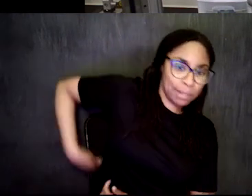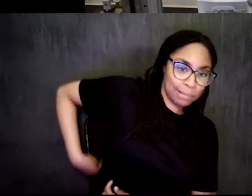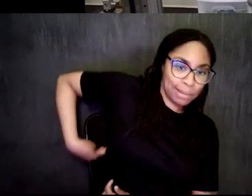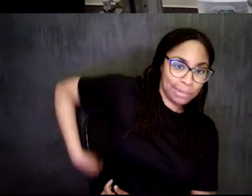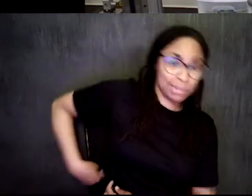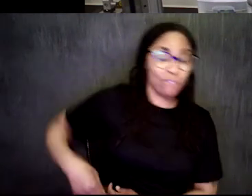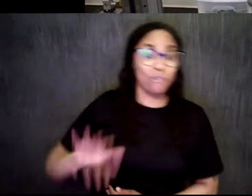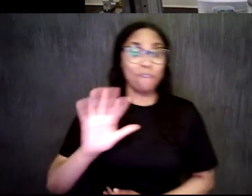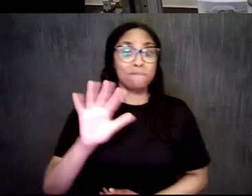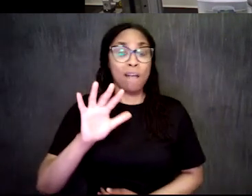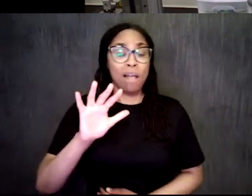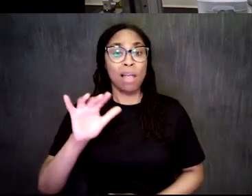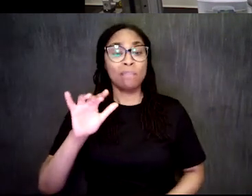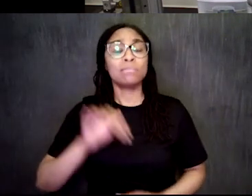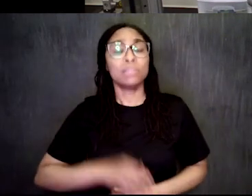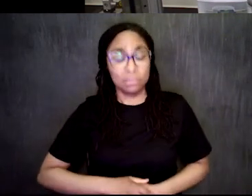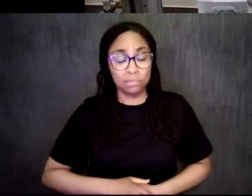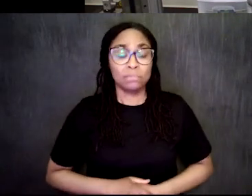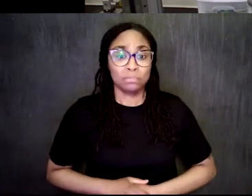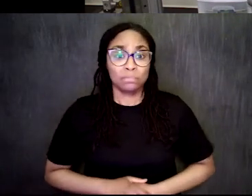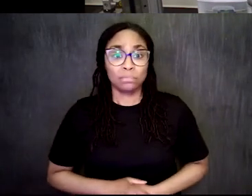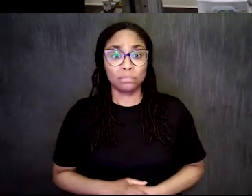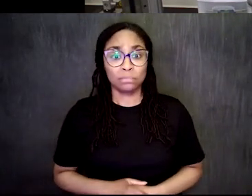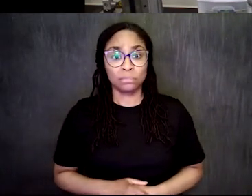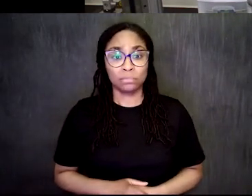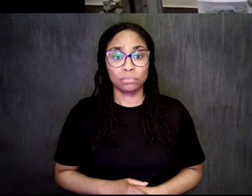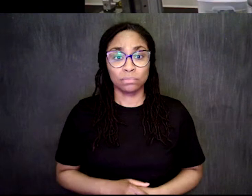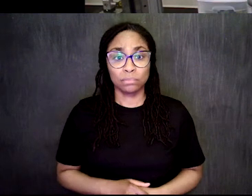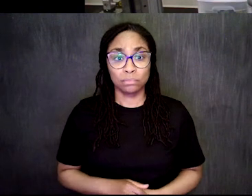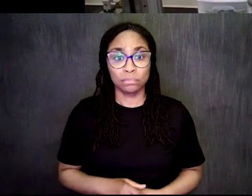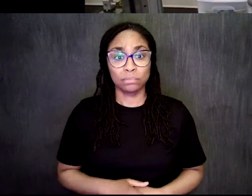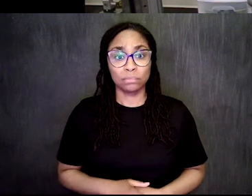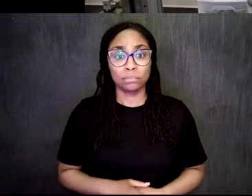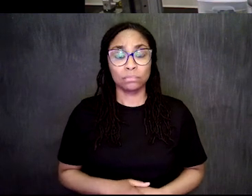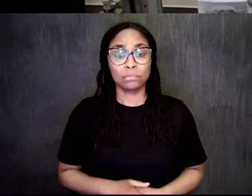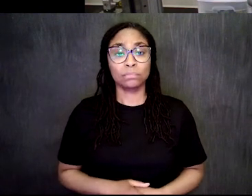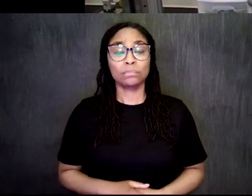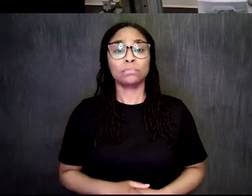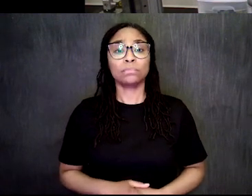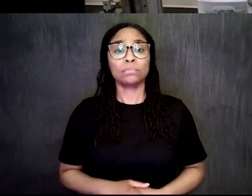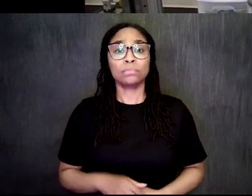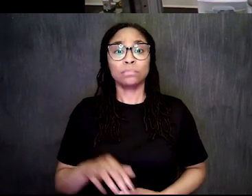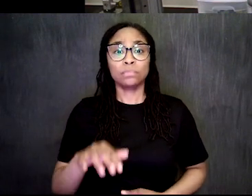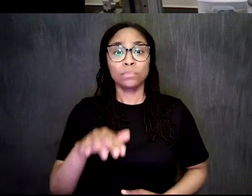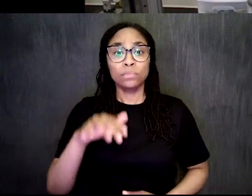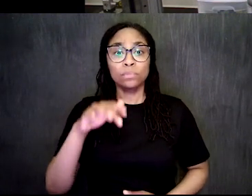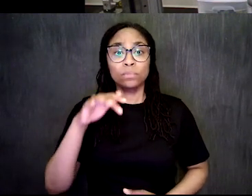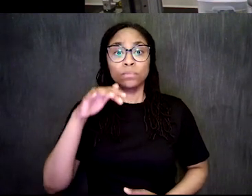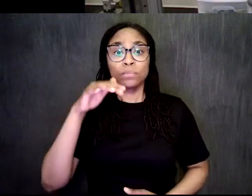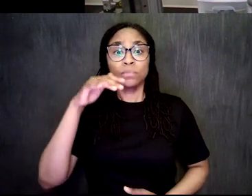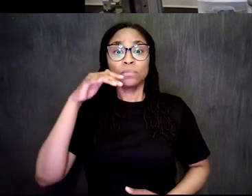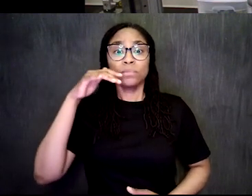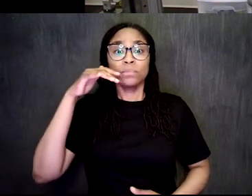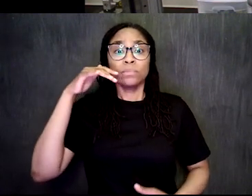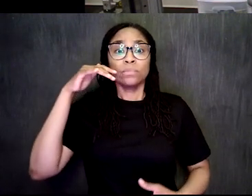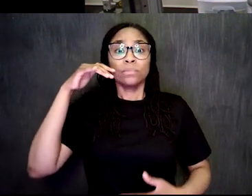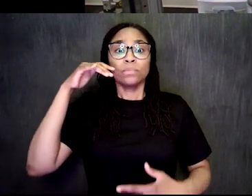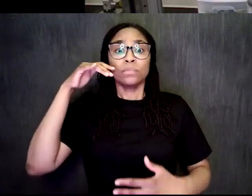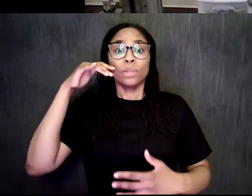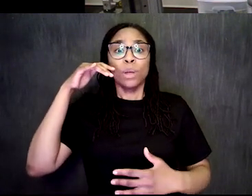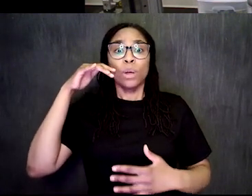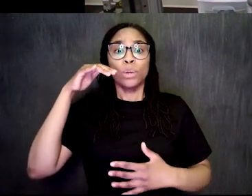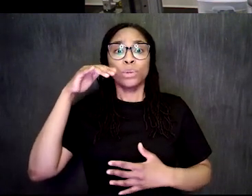you can. We're going to do this for 5 breaths. You ready? And go. Extend up. Take a breath